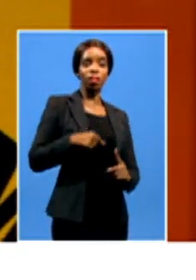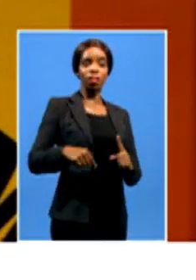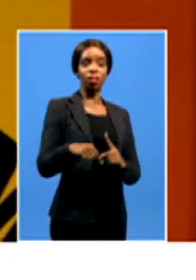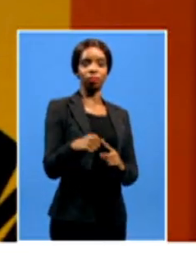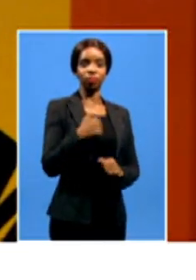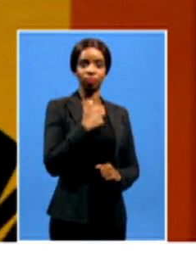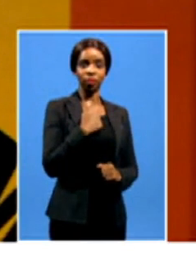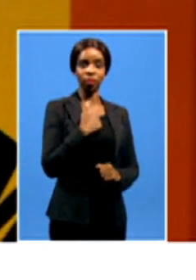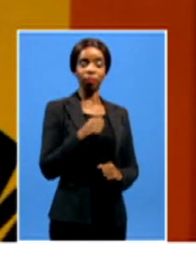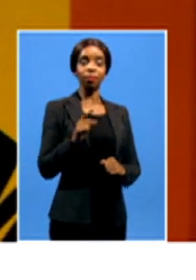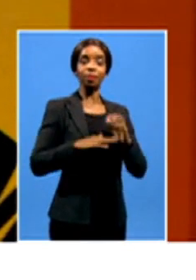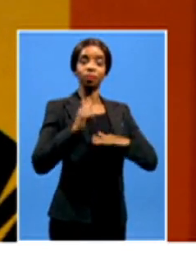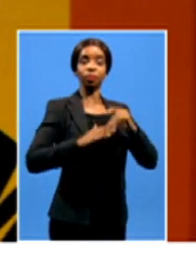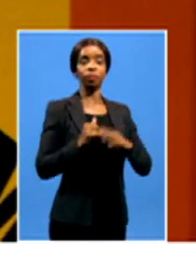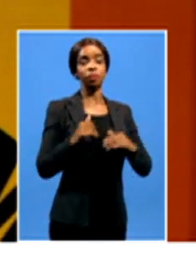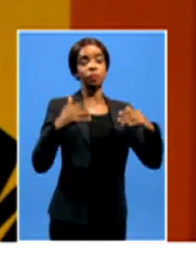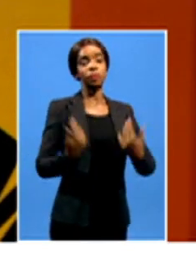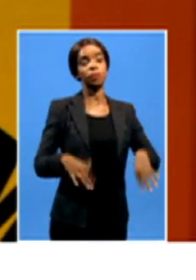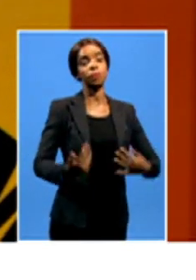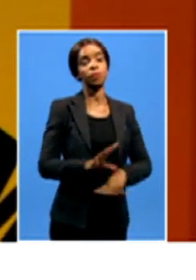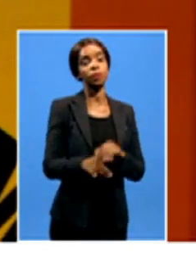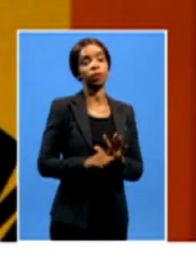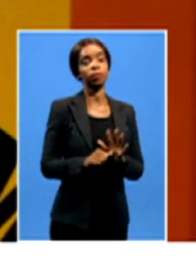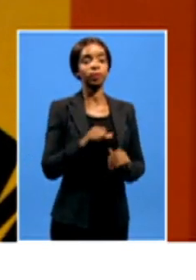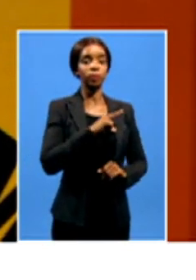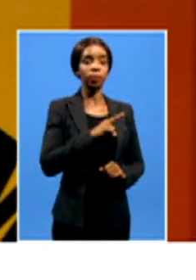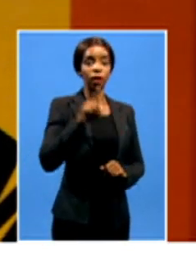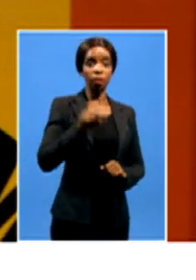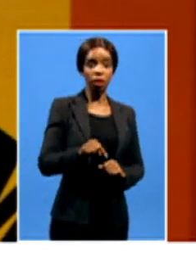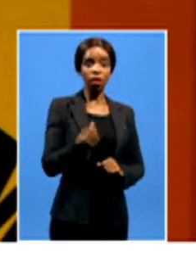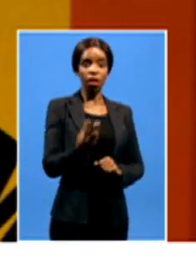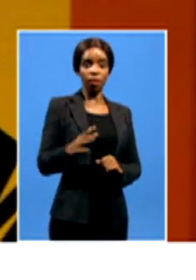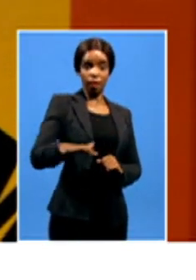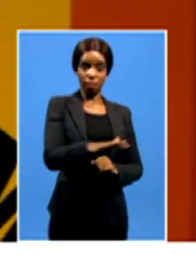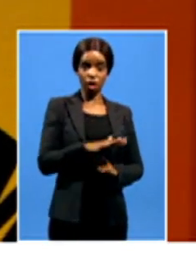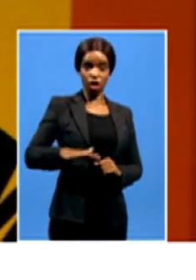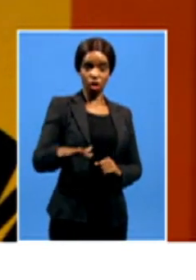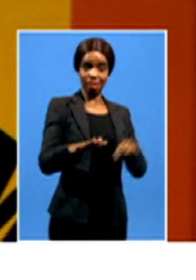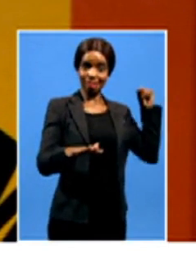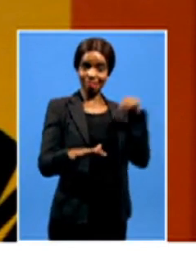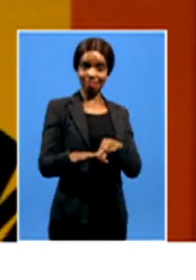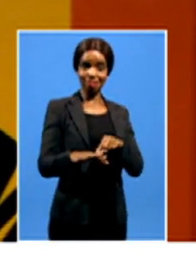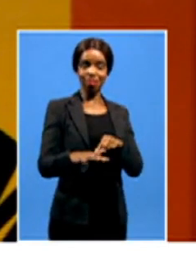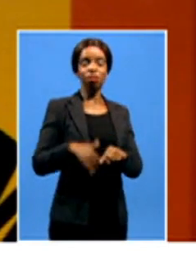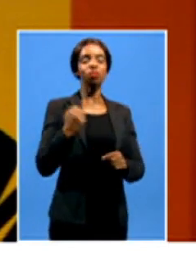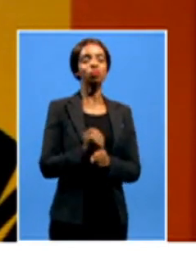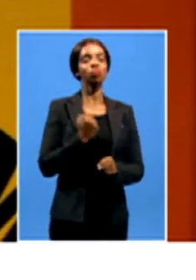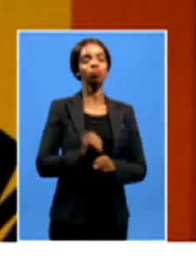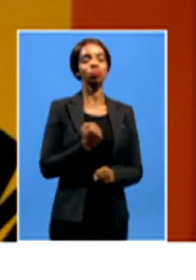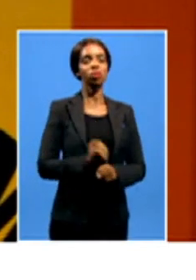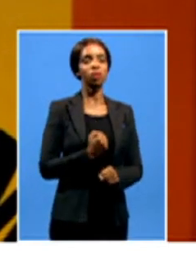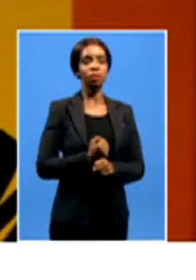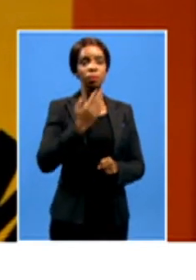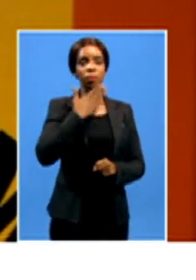Infrastructure is very important because you need to be based at a certain place where you work without being afraid